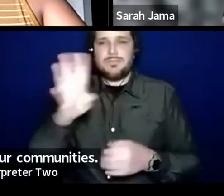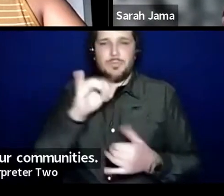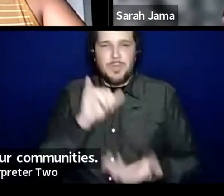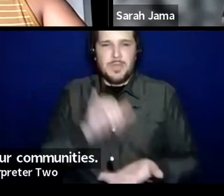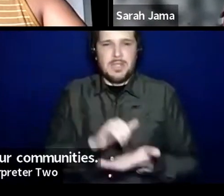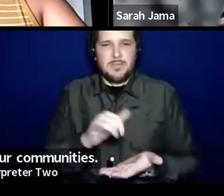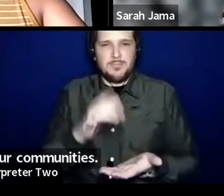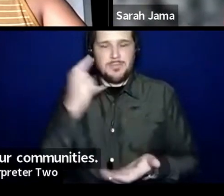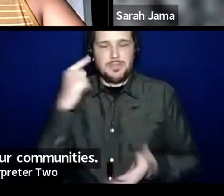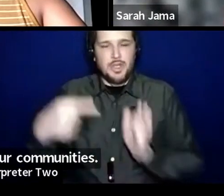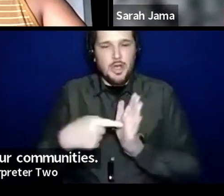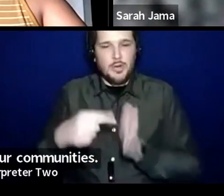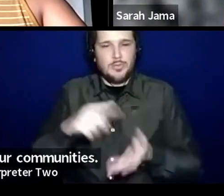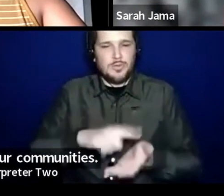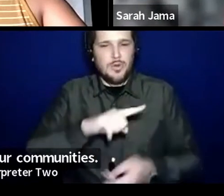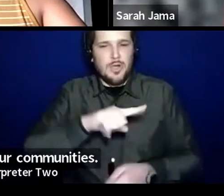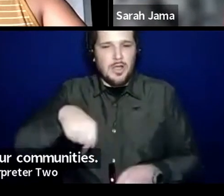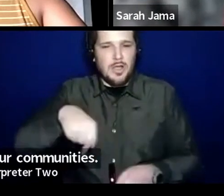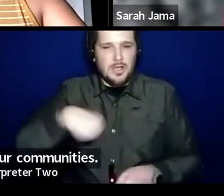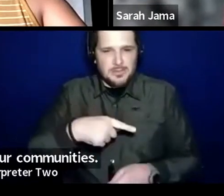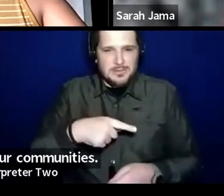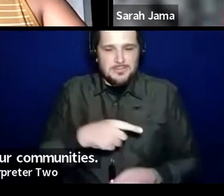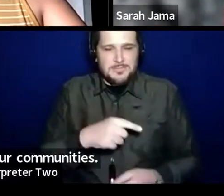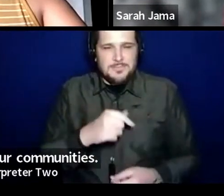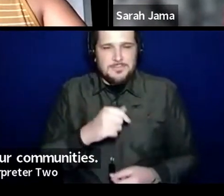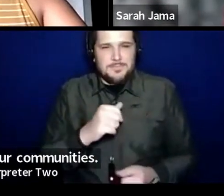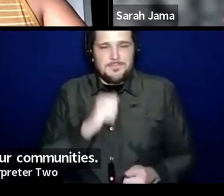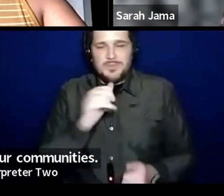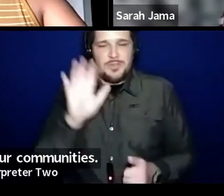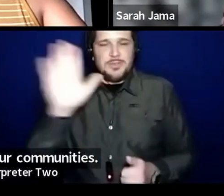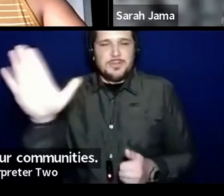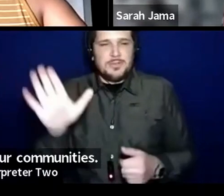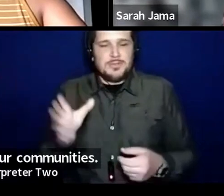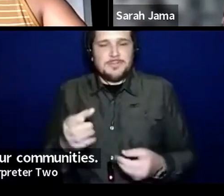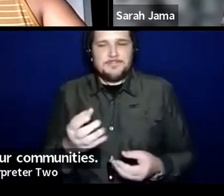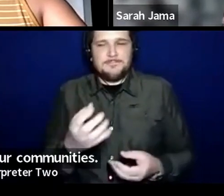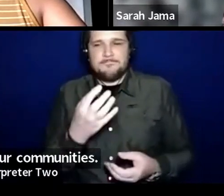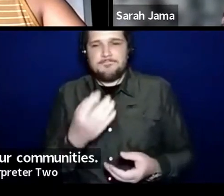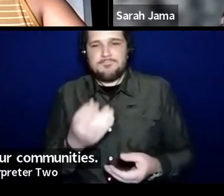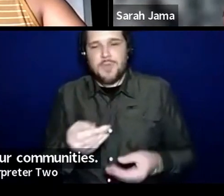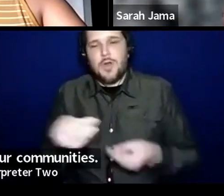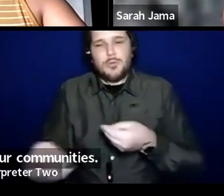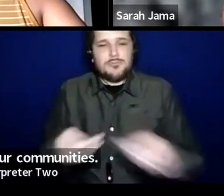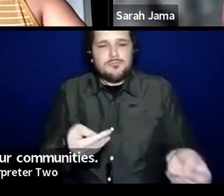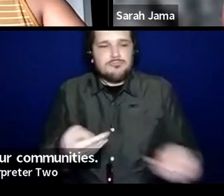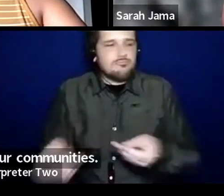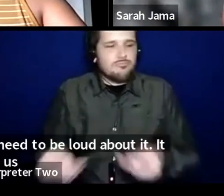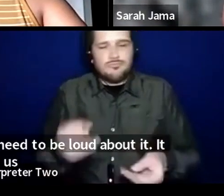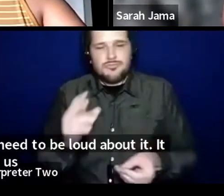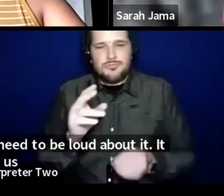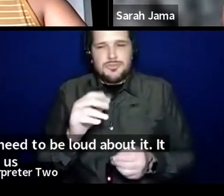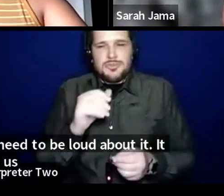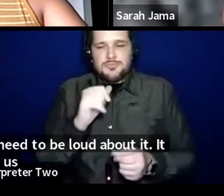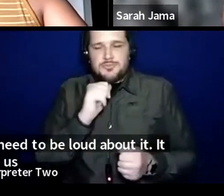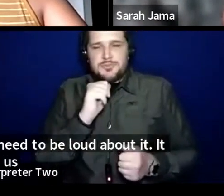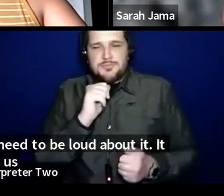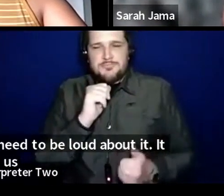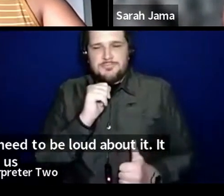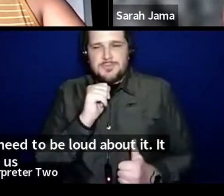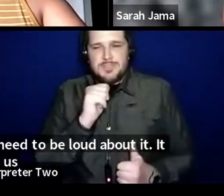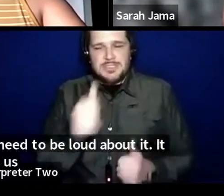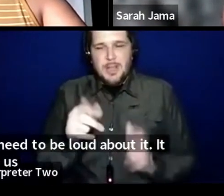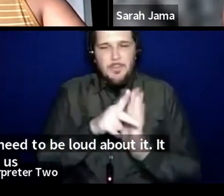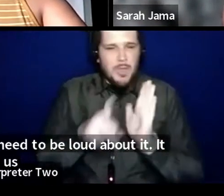is owed to us. And it's not their generosity, it's not a policy decision or anything like that. It is